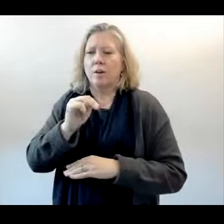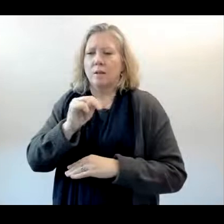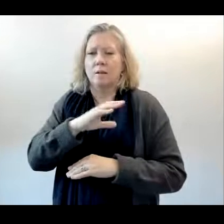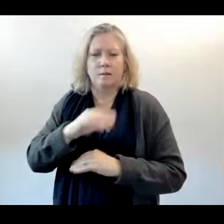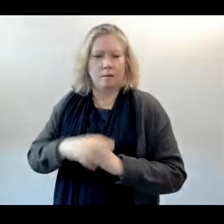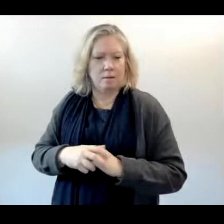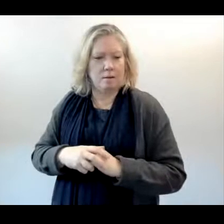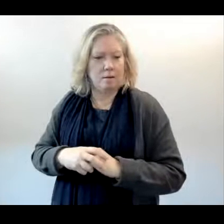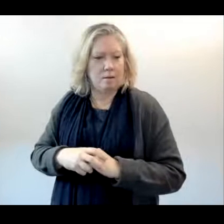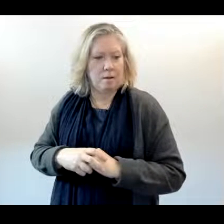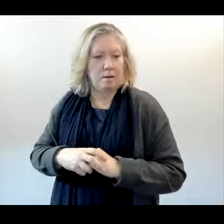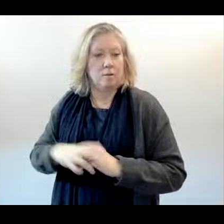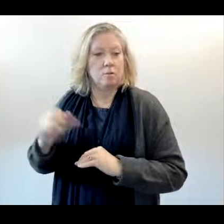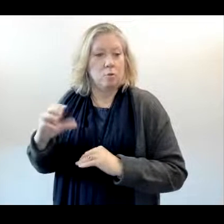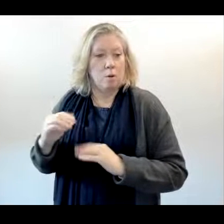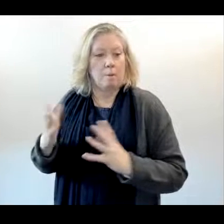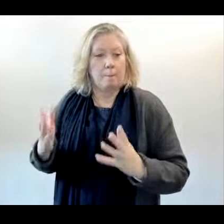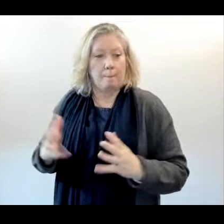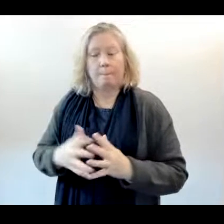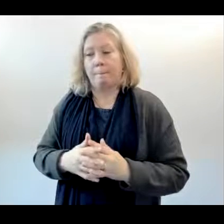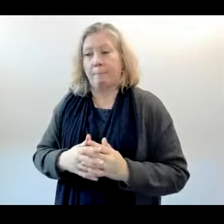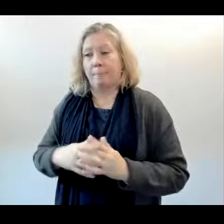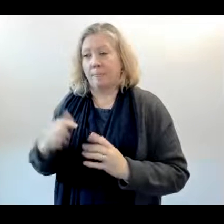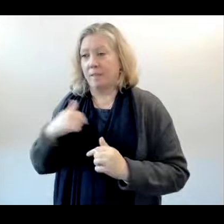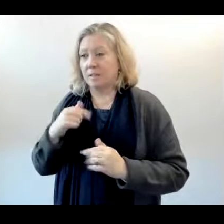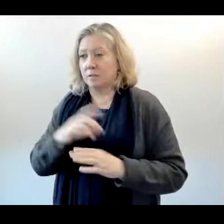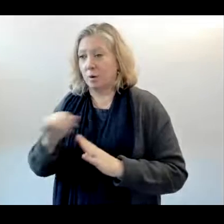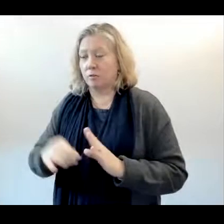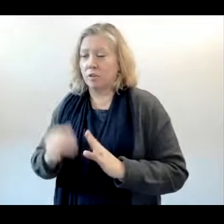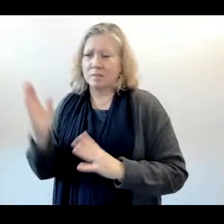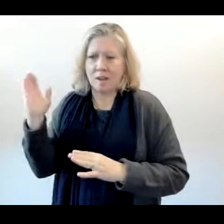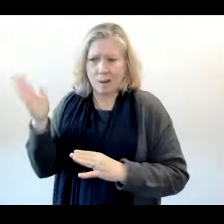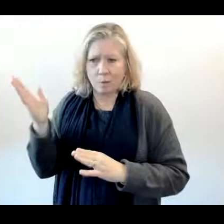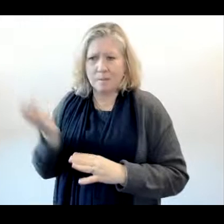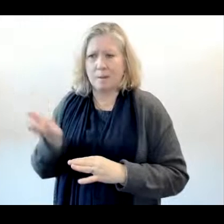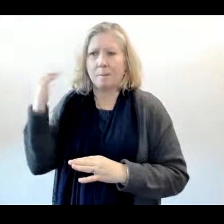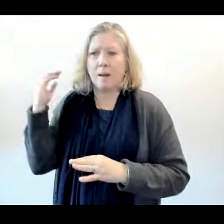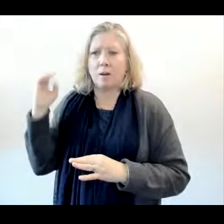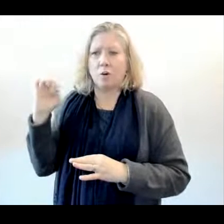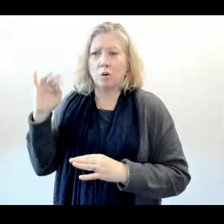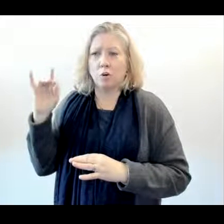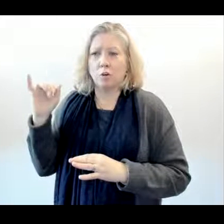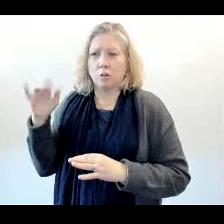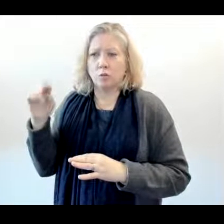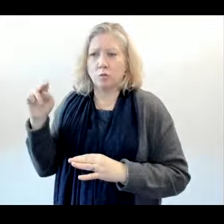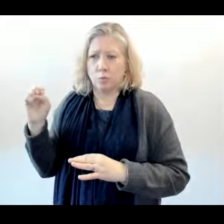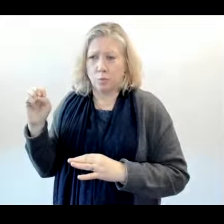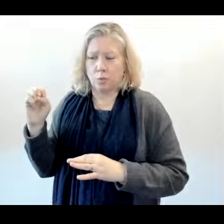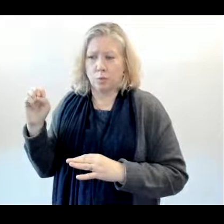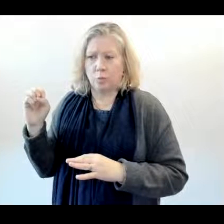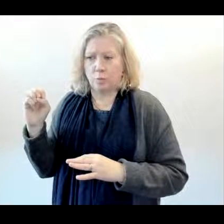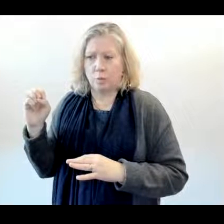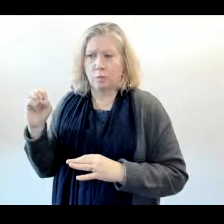may recall, I had presented this project to them back in early June, requesting authorization to enter into a